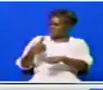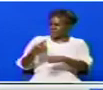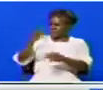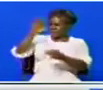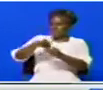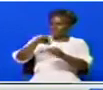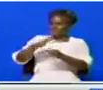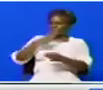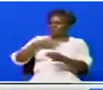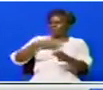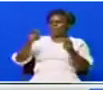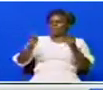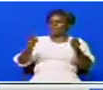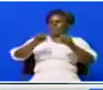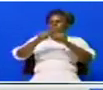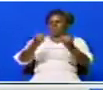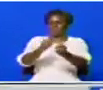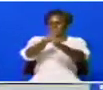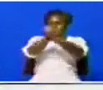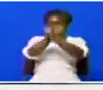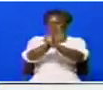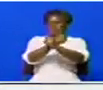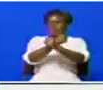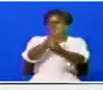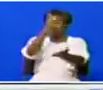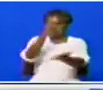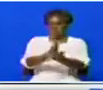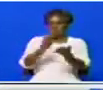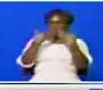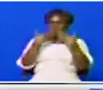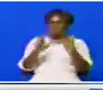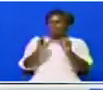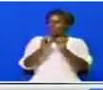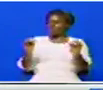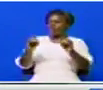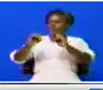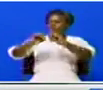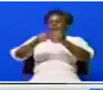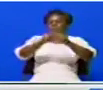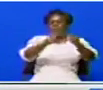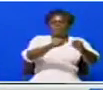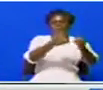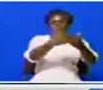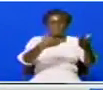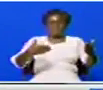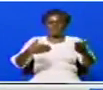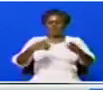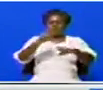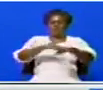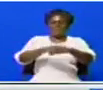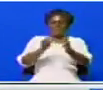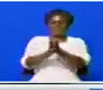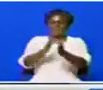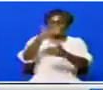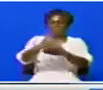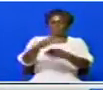election management system is secure. We confirm that there were no interference before, during and after the